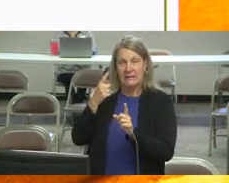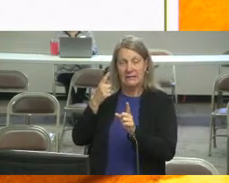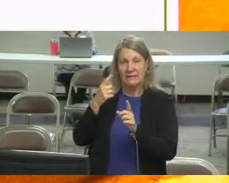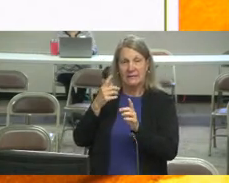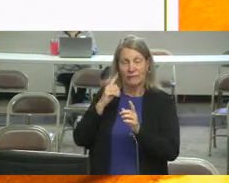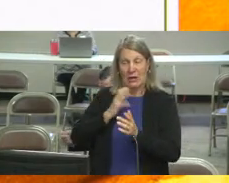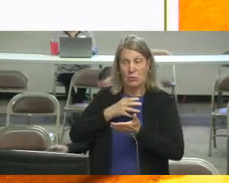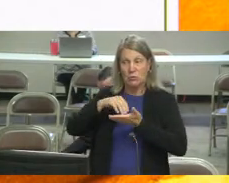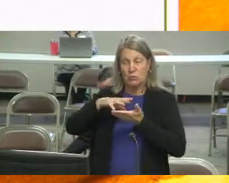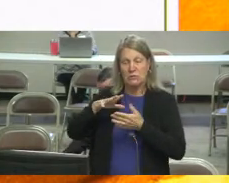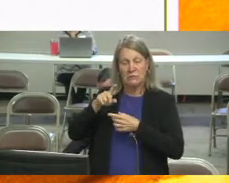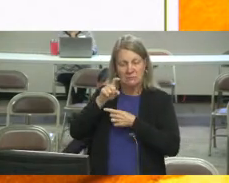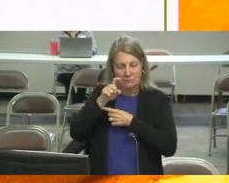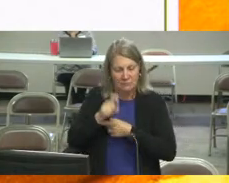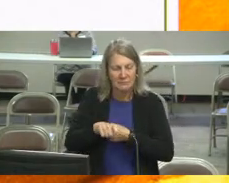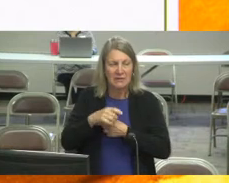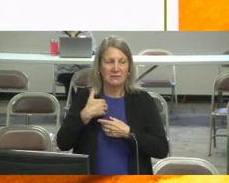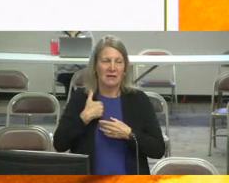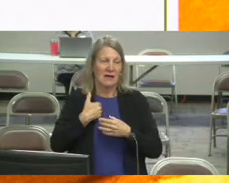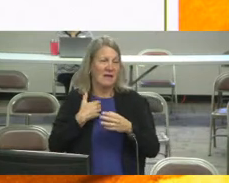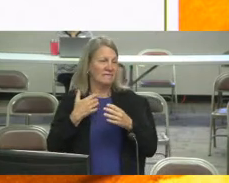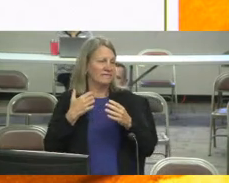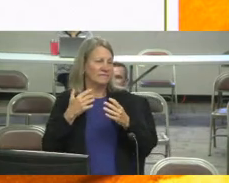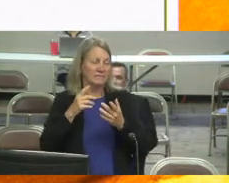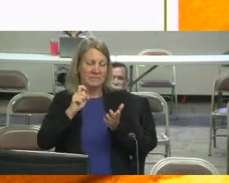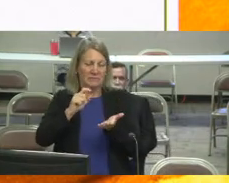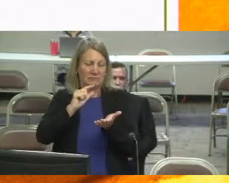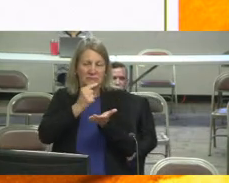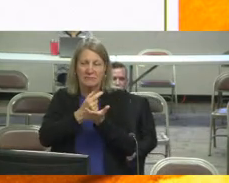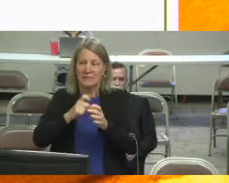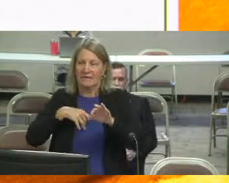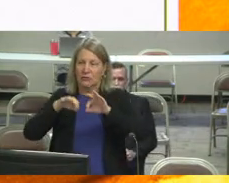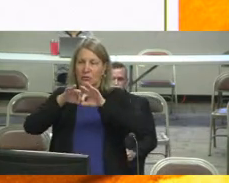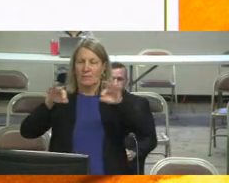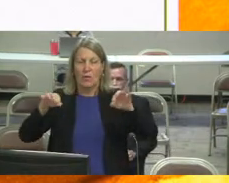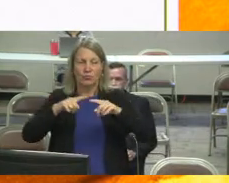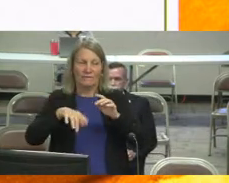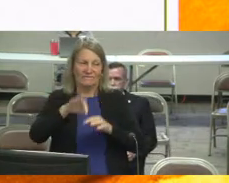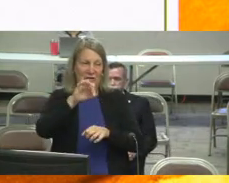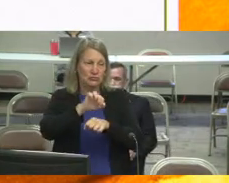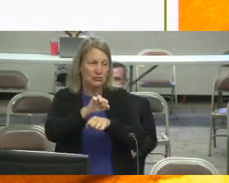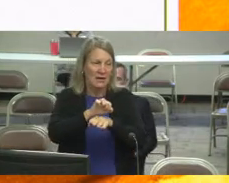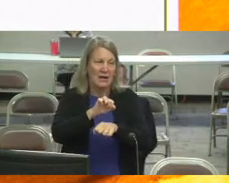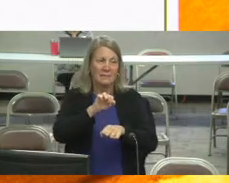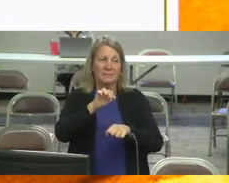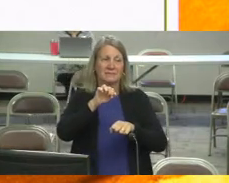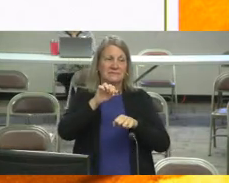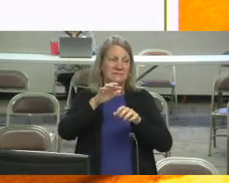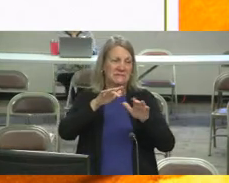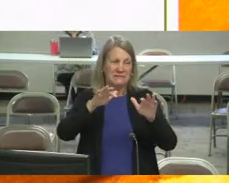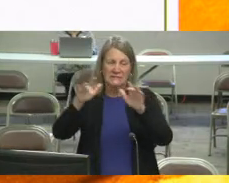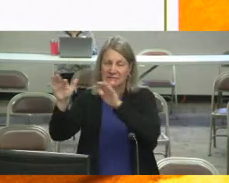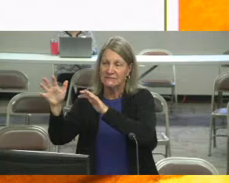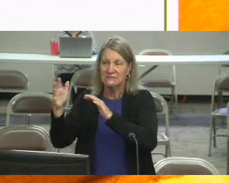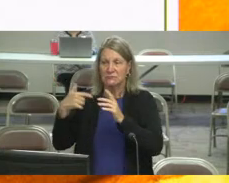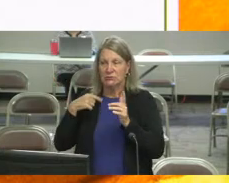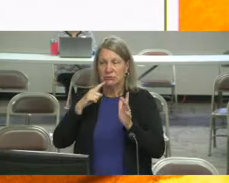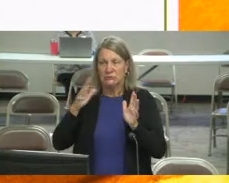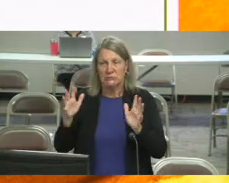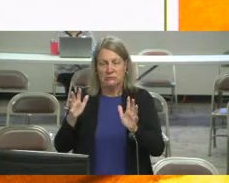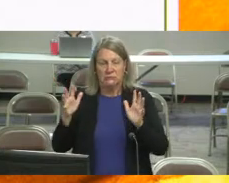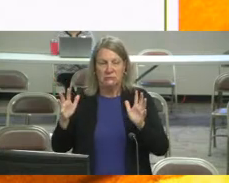graduation rate really for our students it's essential they have to have a diploma in order to find a